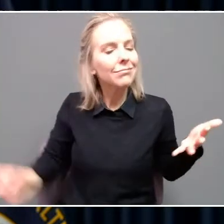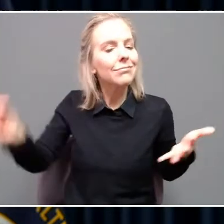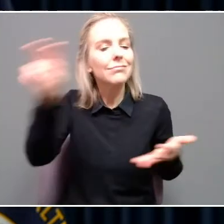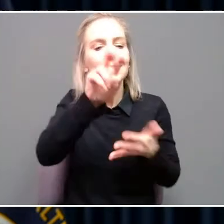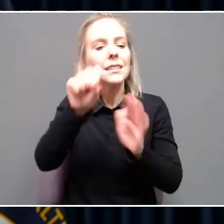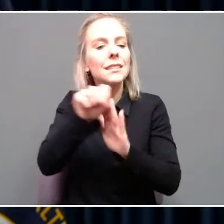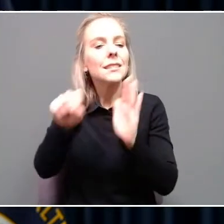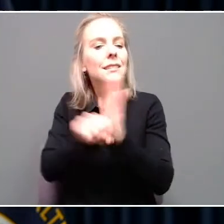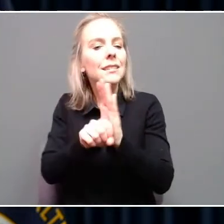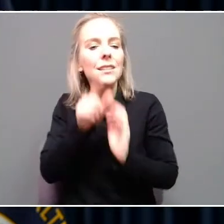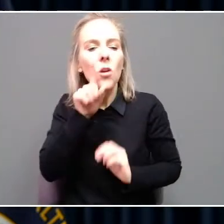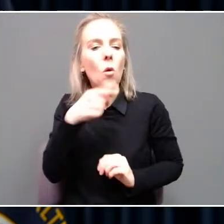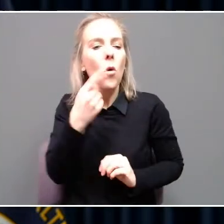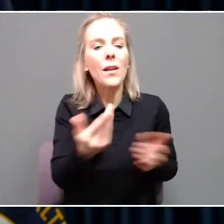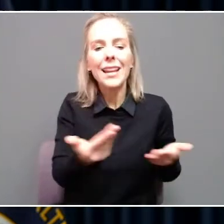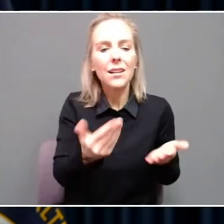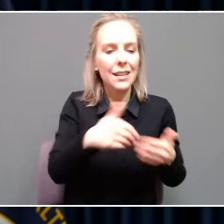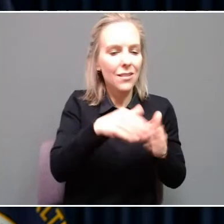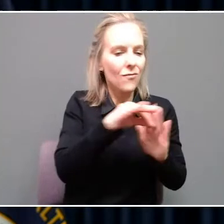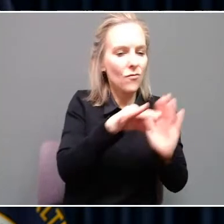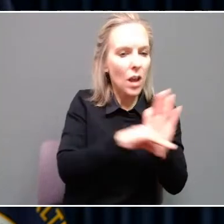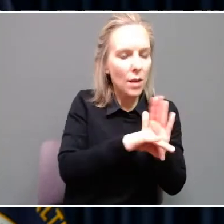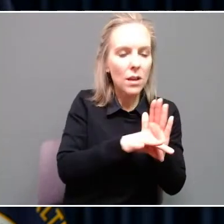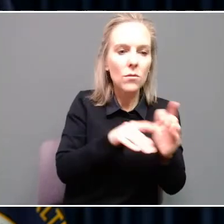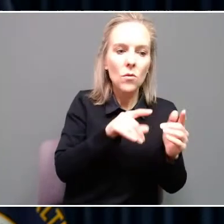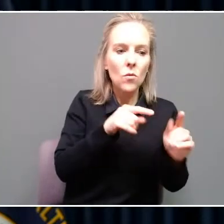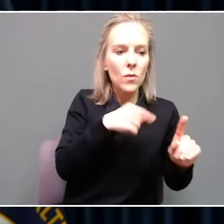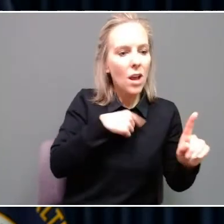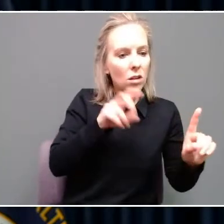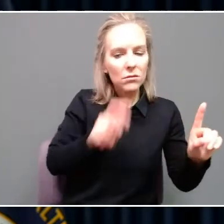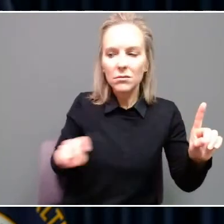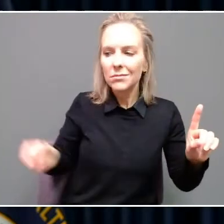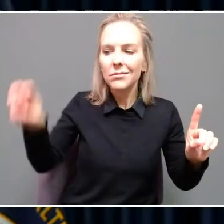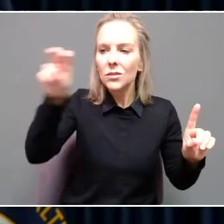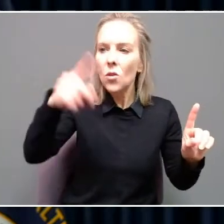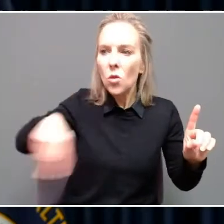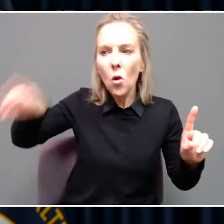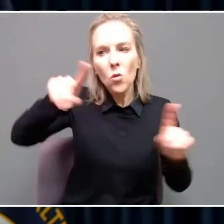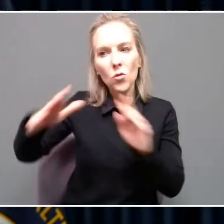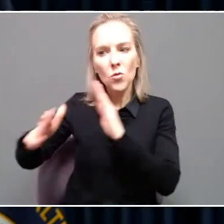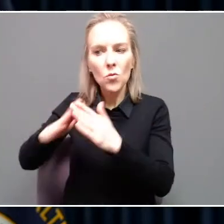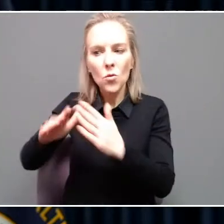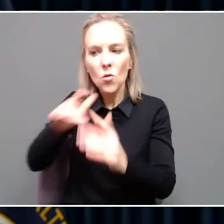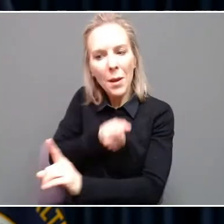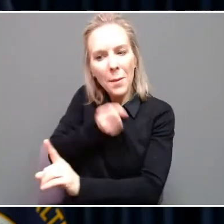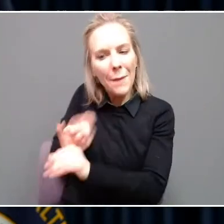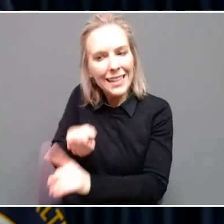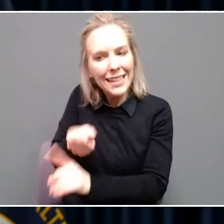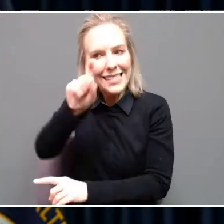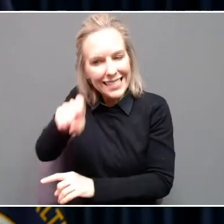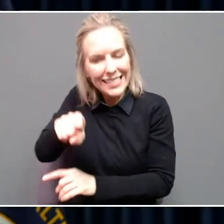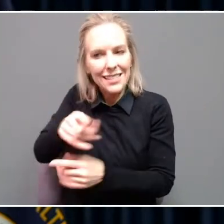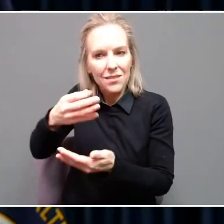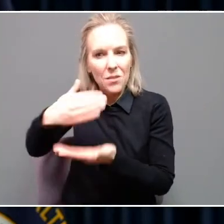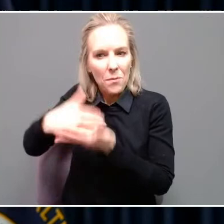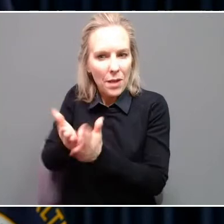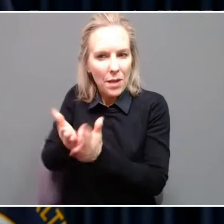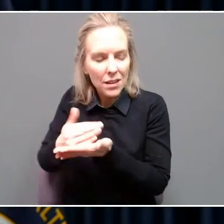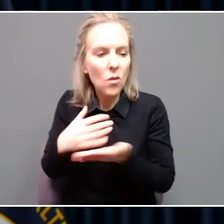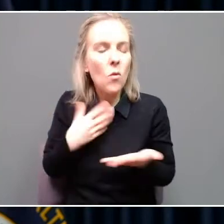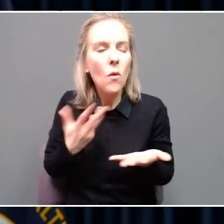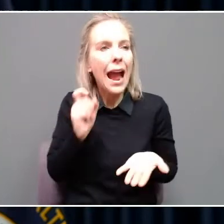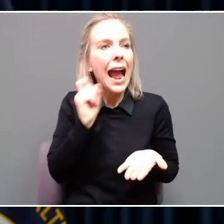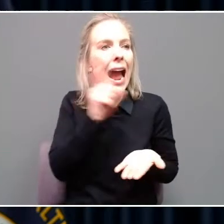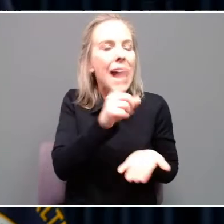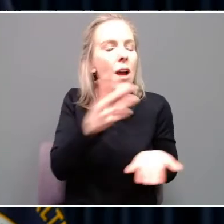in Frankfort, but people's communities that are so impacted by it. But in the end, all we're asking is for people to do the right thing.